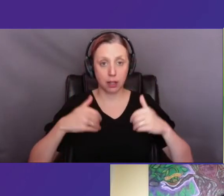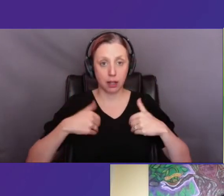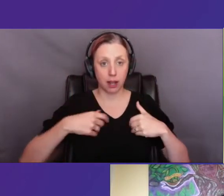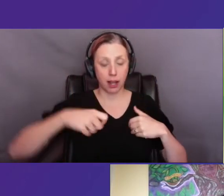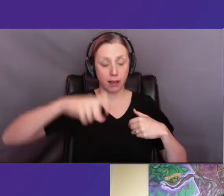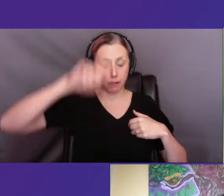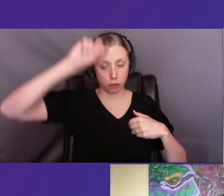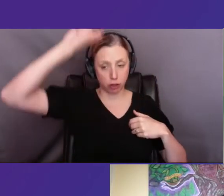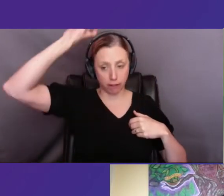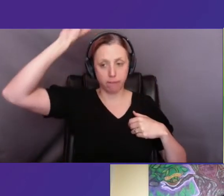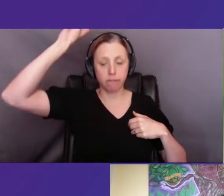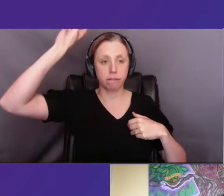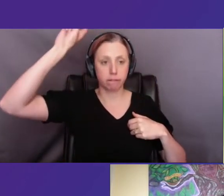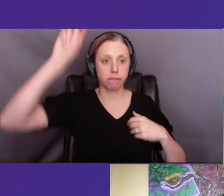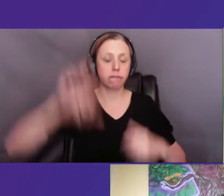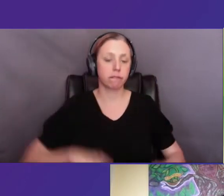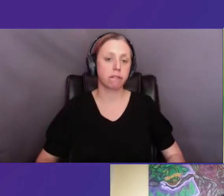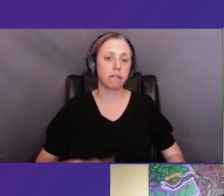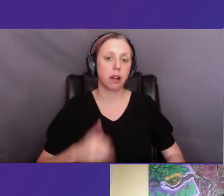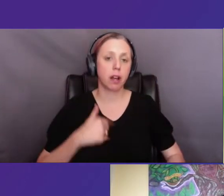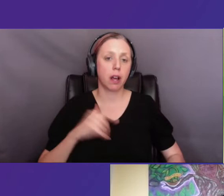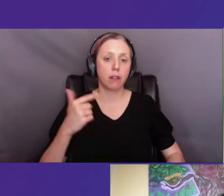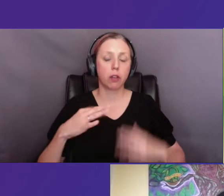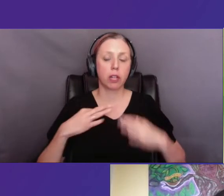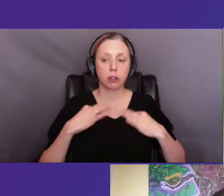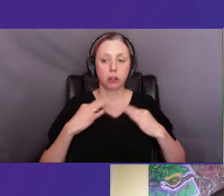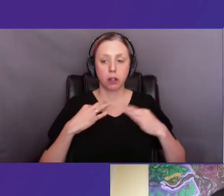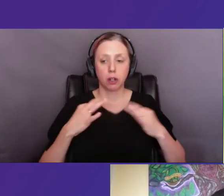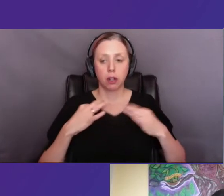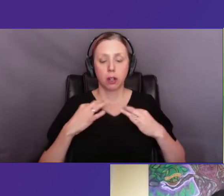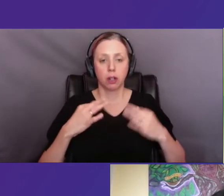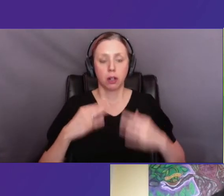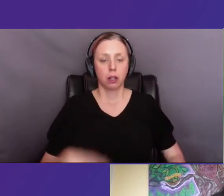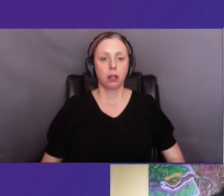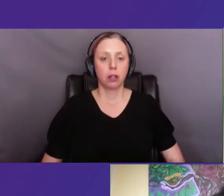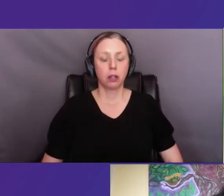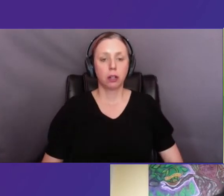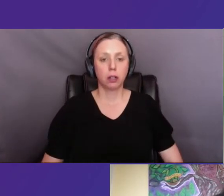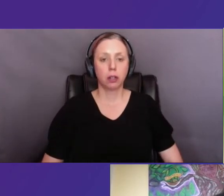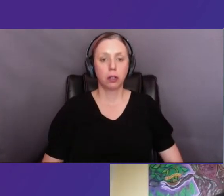head. I have a green shirt on with